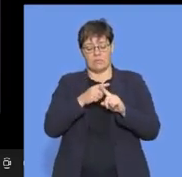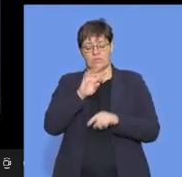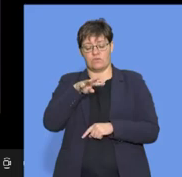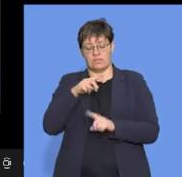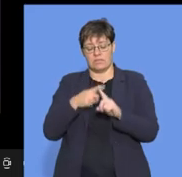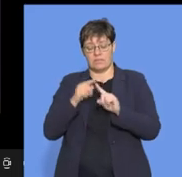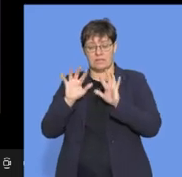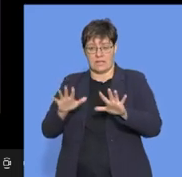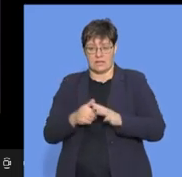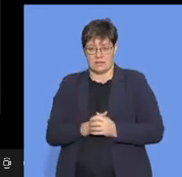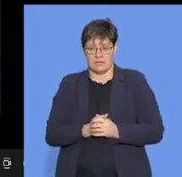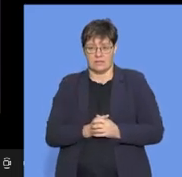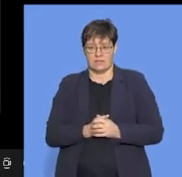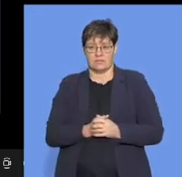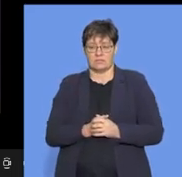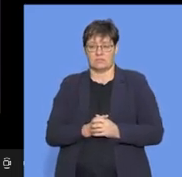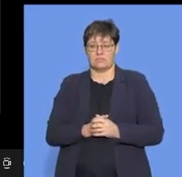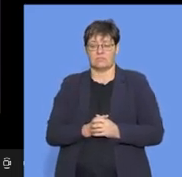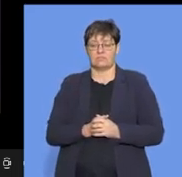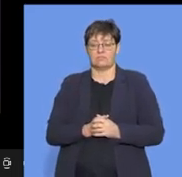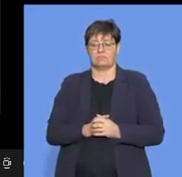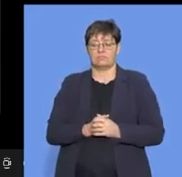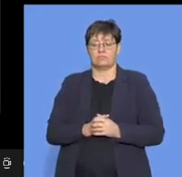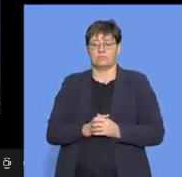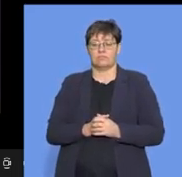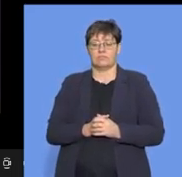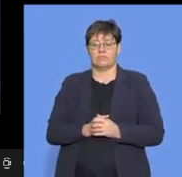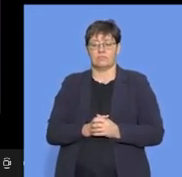2 times 14 times 10.